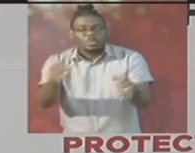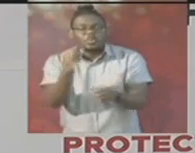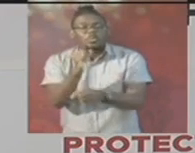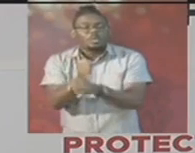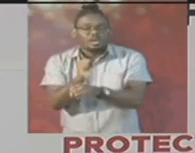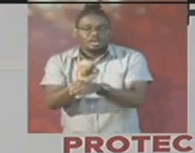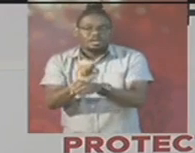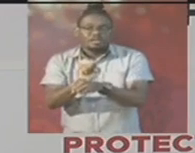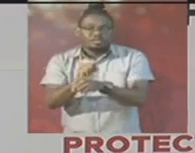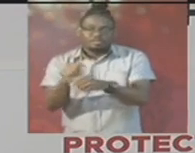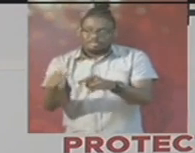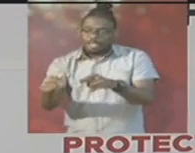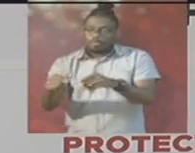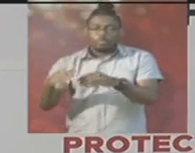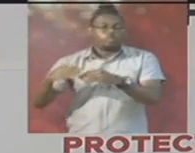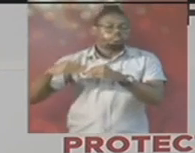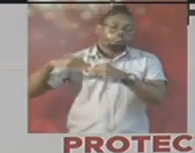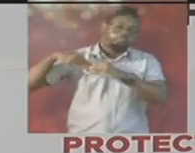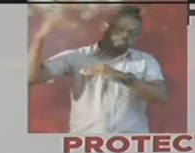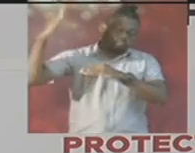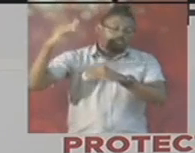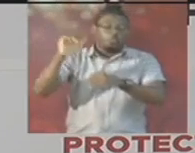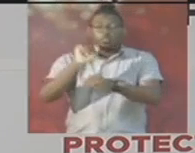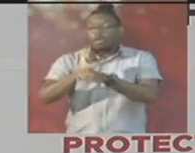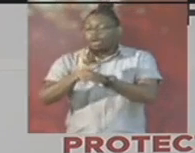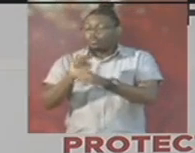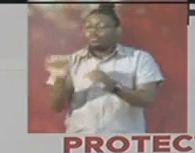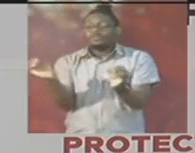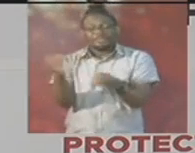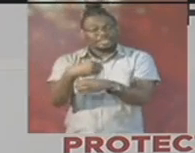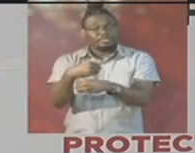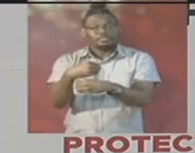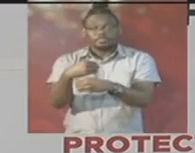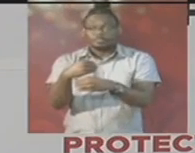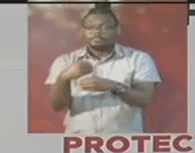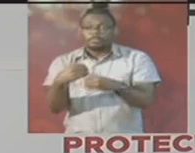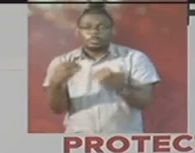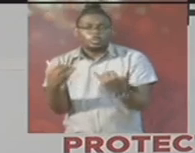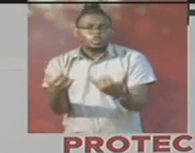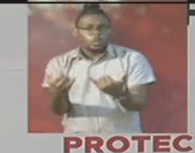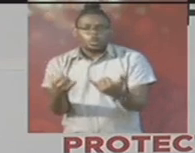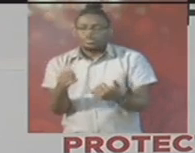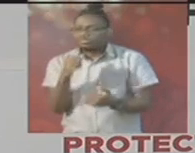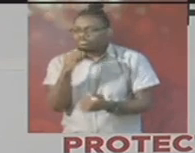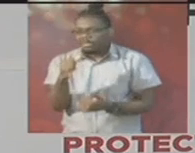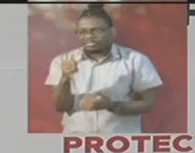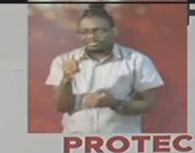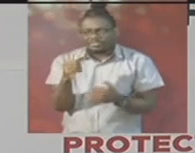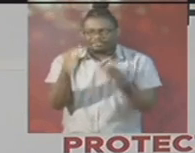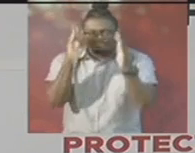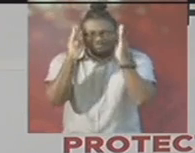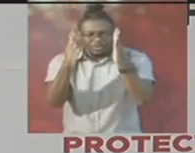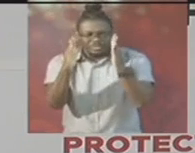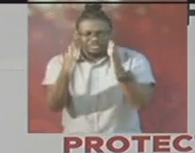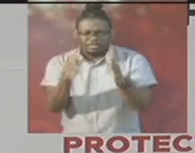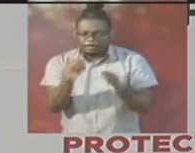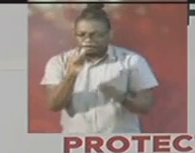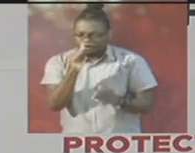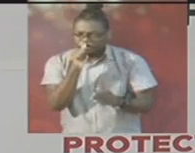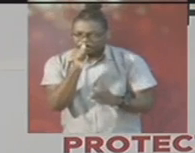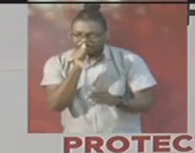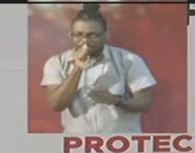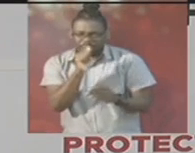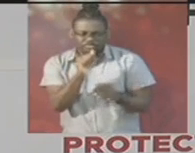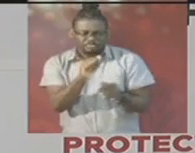areas. At this time, we are not touching the workplace in the private sector. This only applies